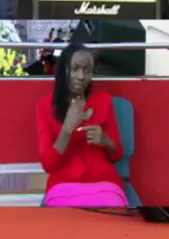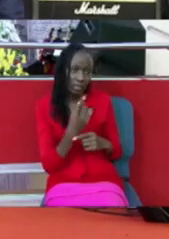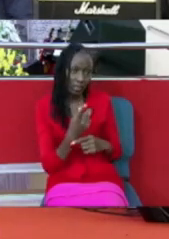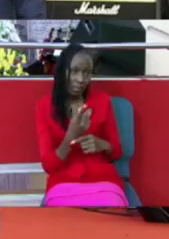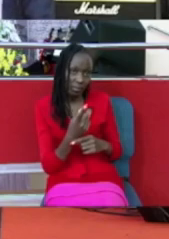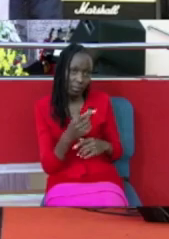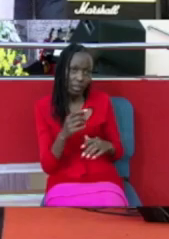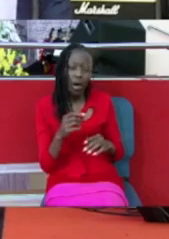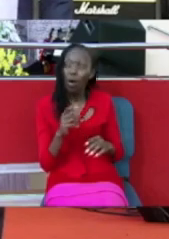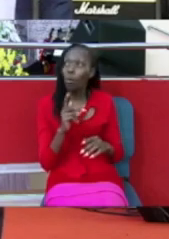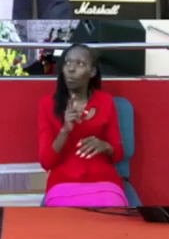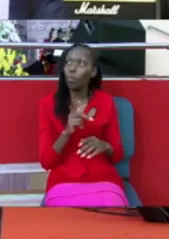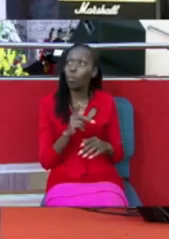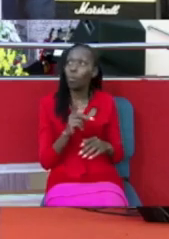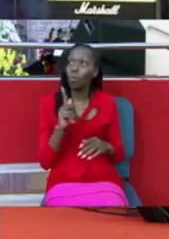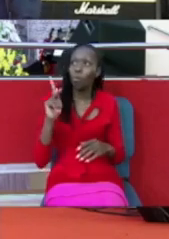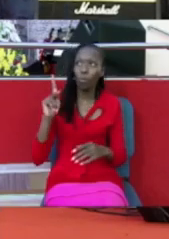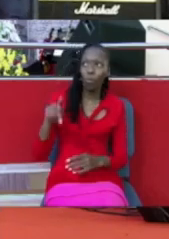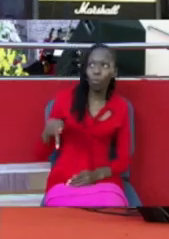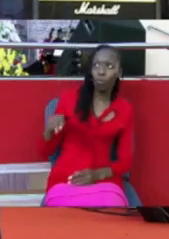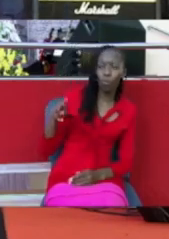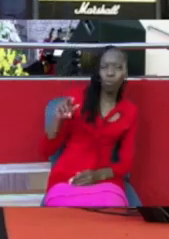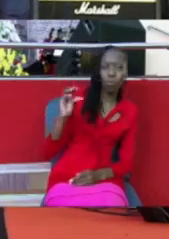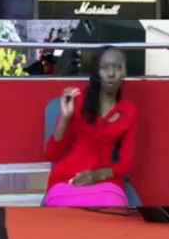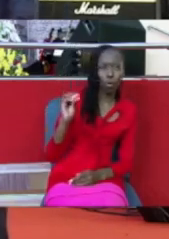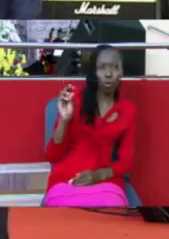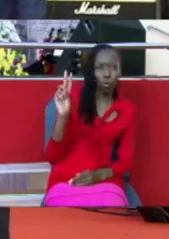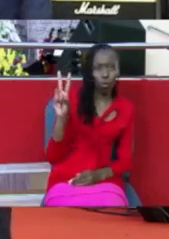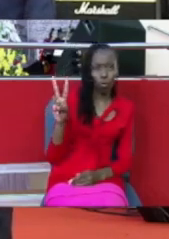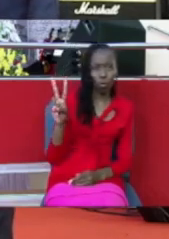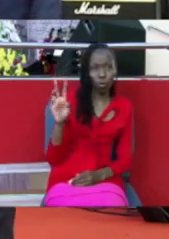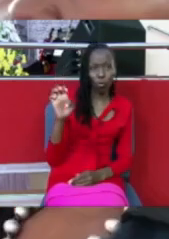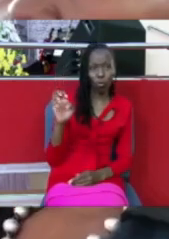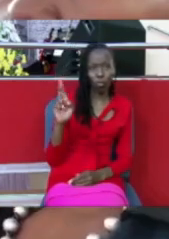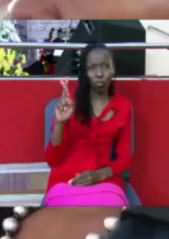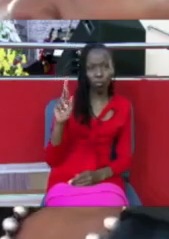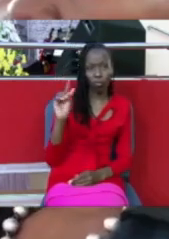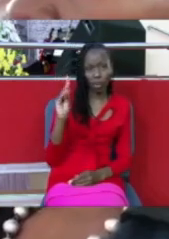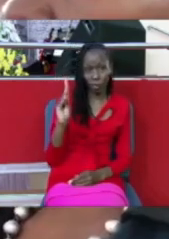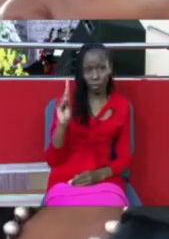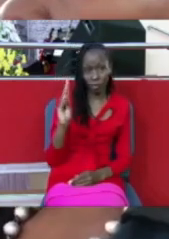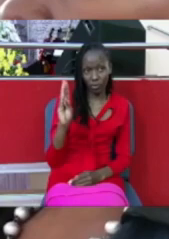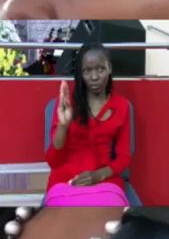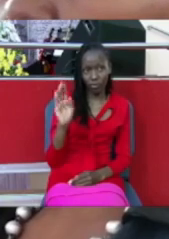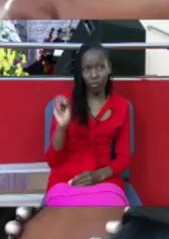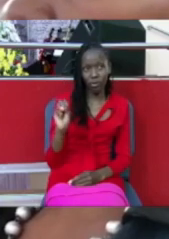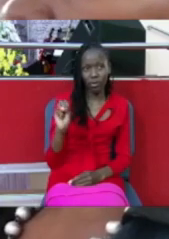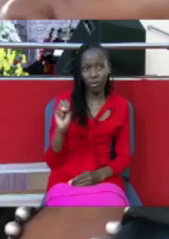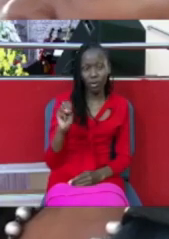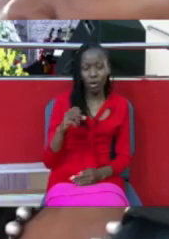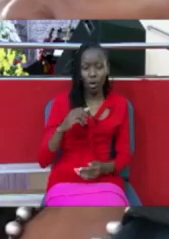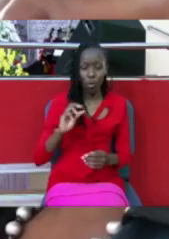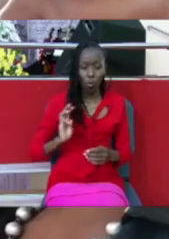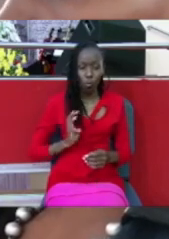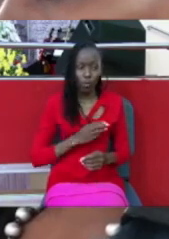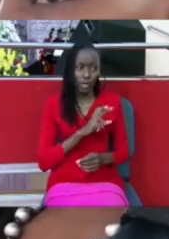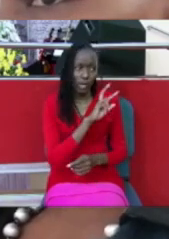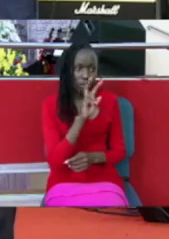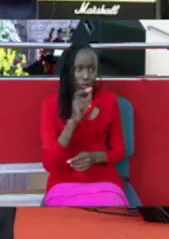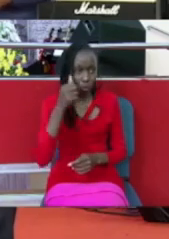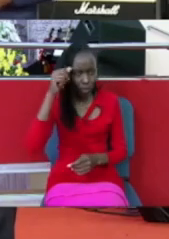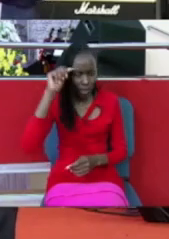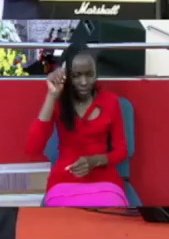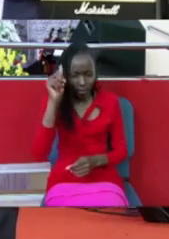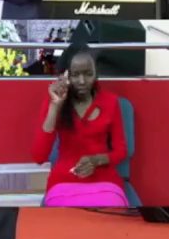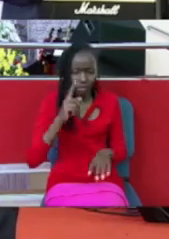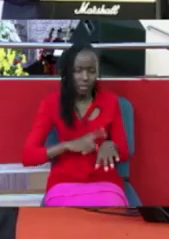Biblia inasema katika Mithali. That we look more intelligent sometimes when we are quiet. Kwamba tunakaa watu wenye hekima tunaponyamaza. That